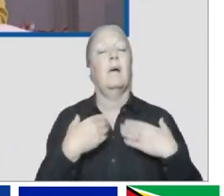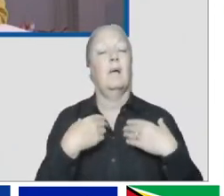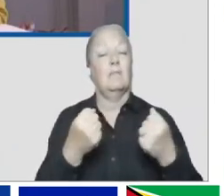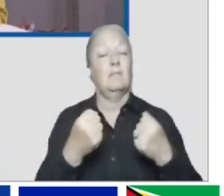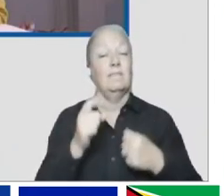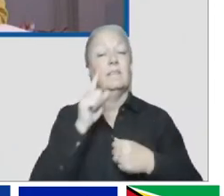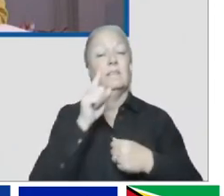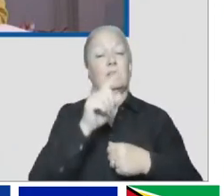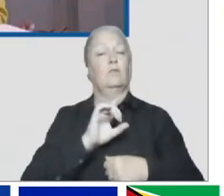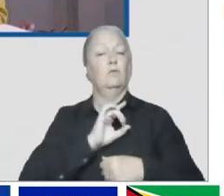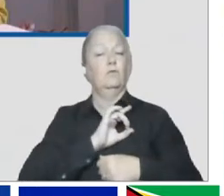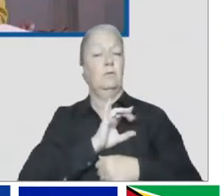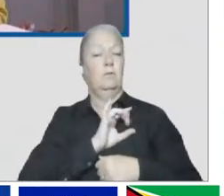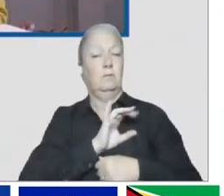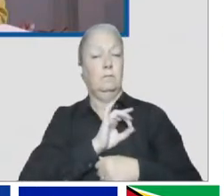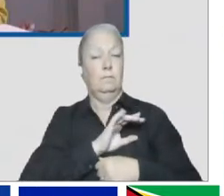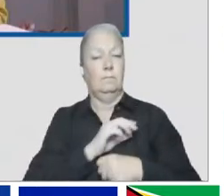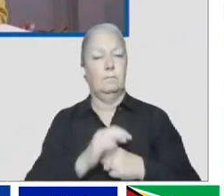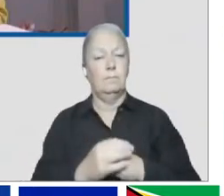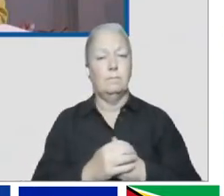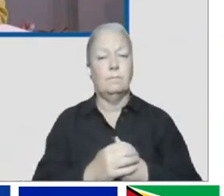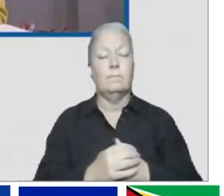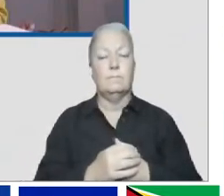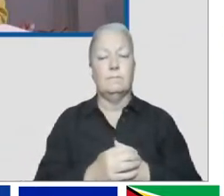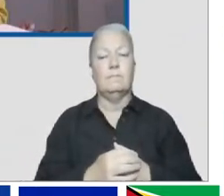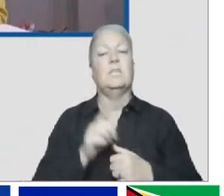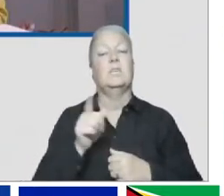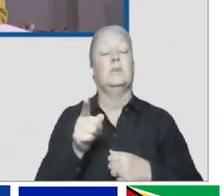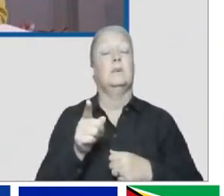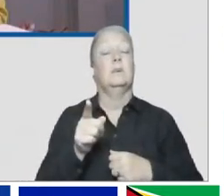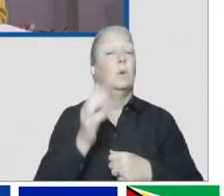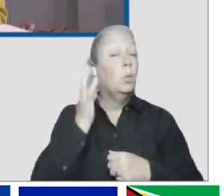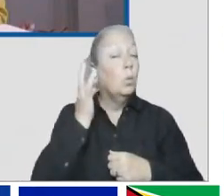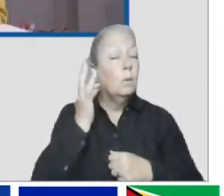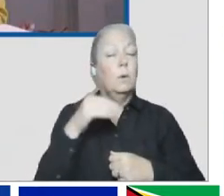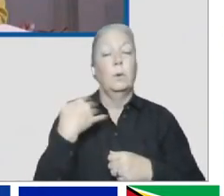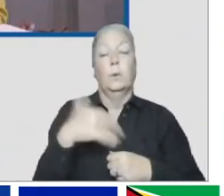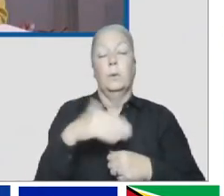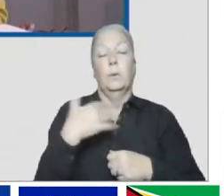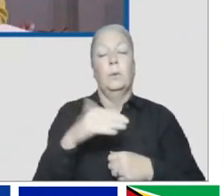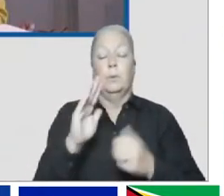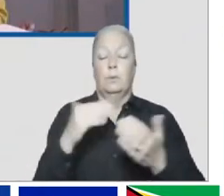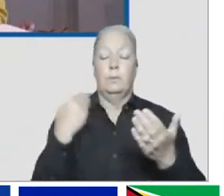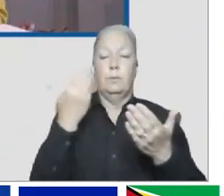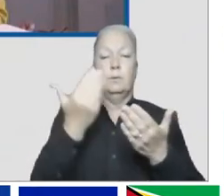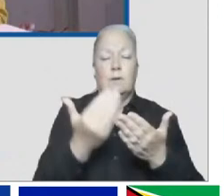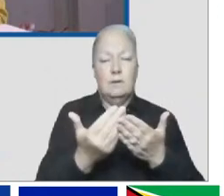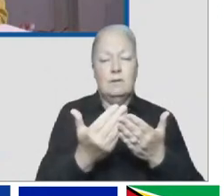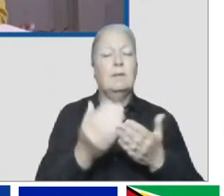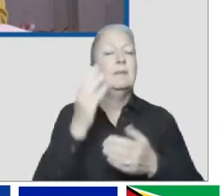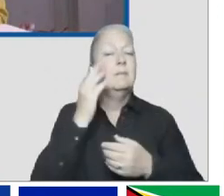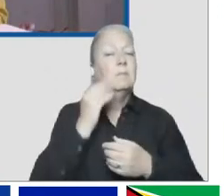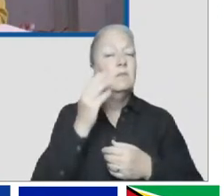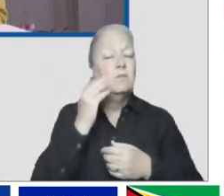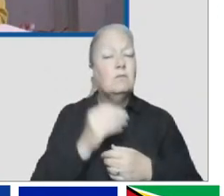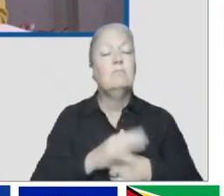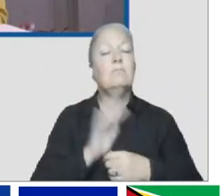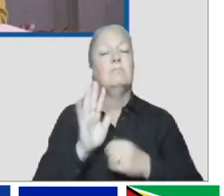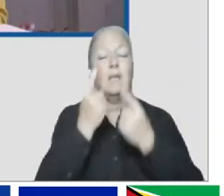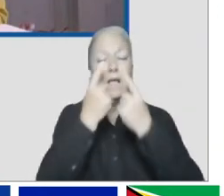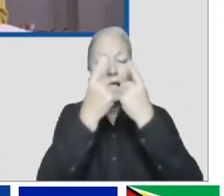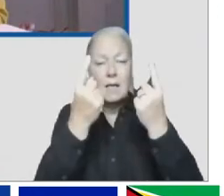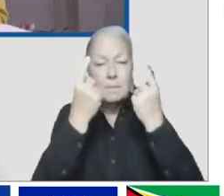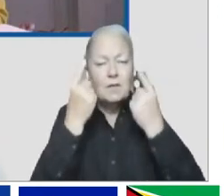She has an extensive experience at both academic and political level in terms of